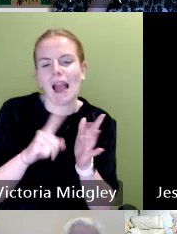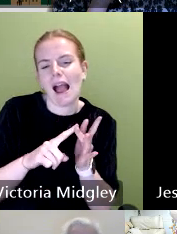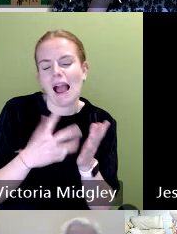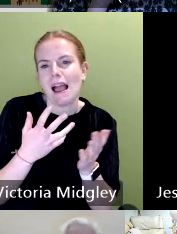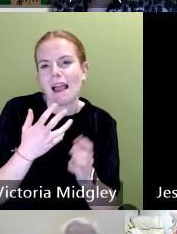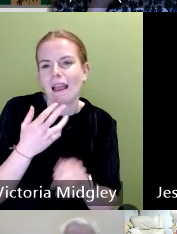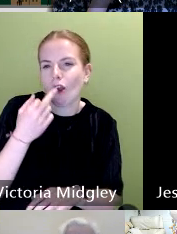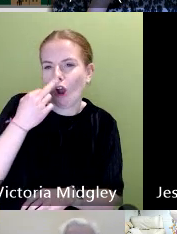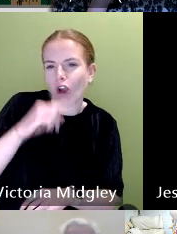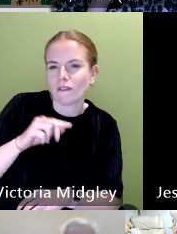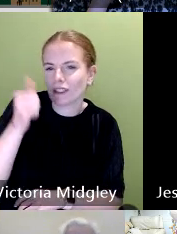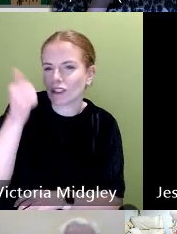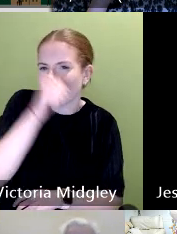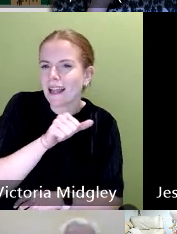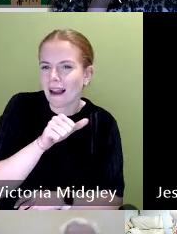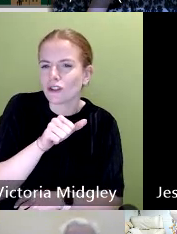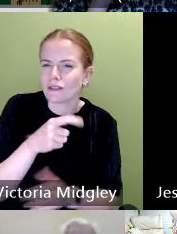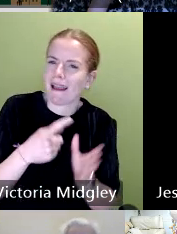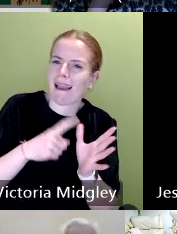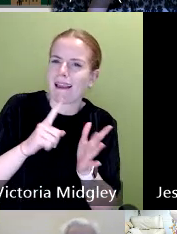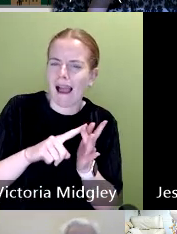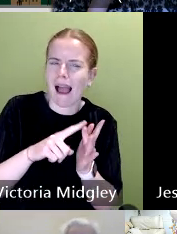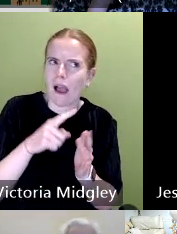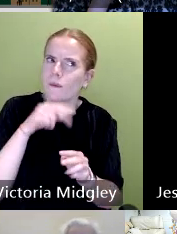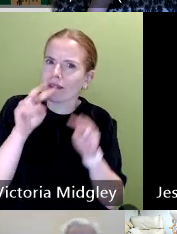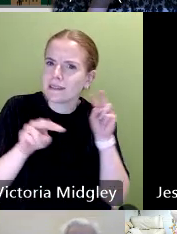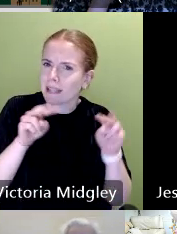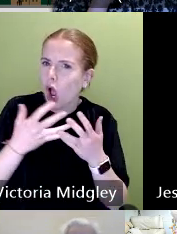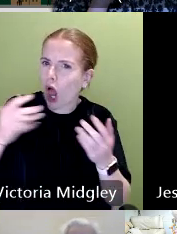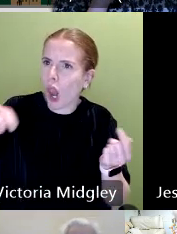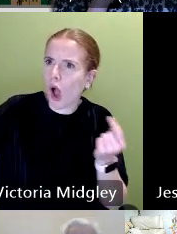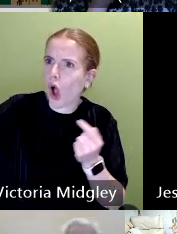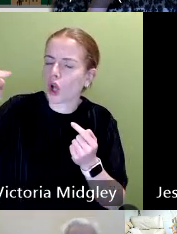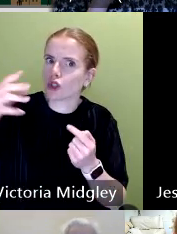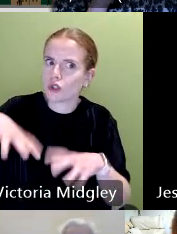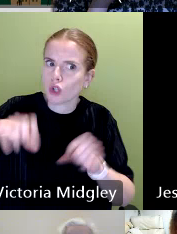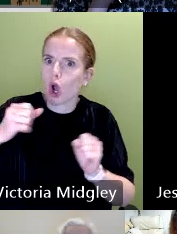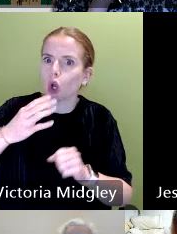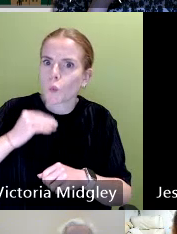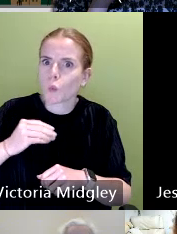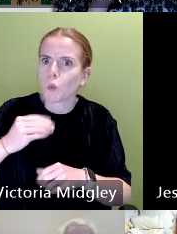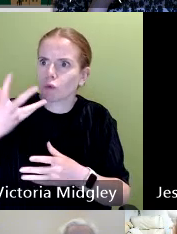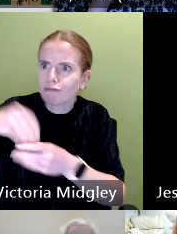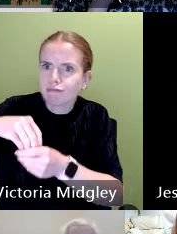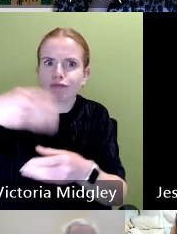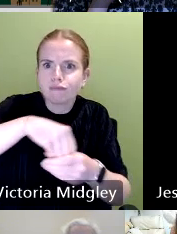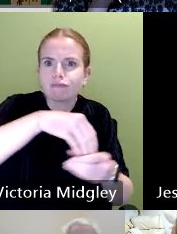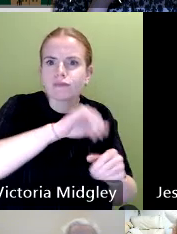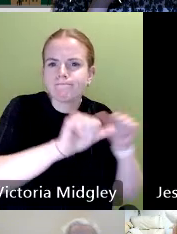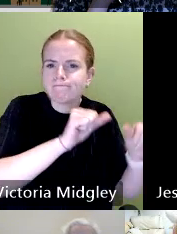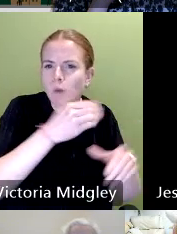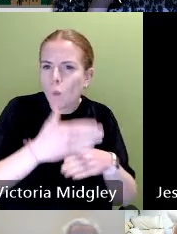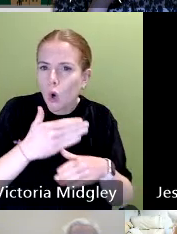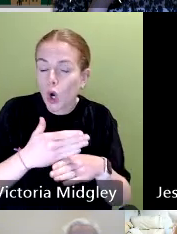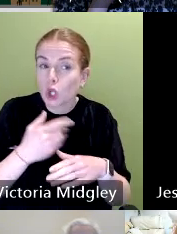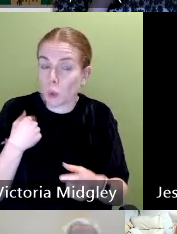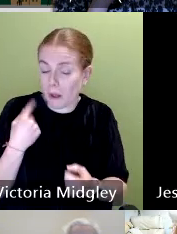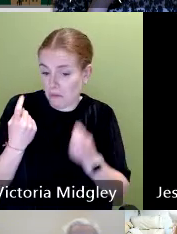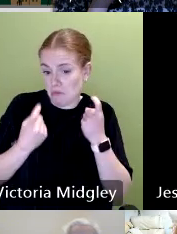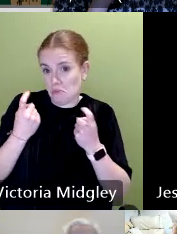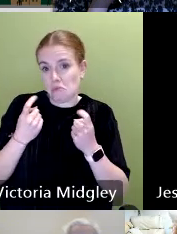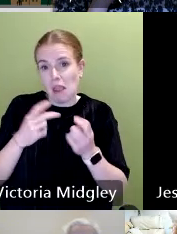use for artificial intelligence that the NHS could benefit from, done in the right way and in